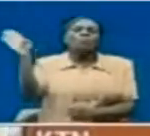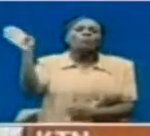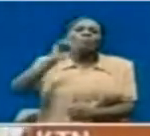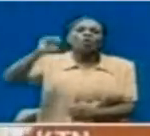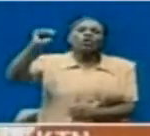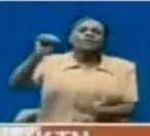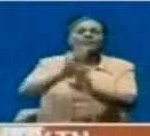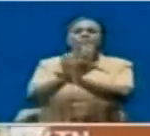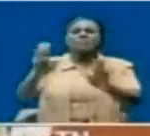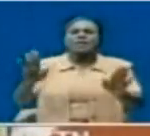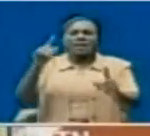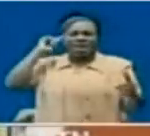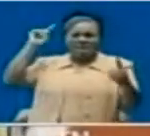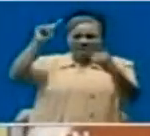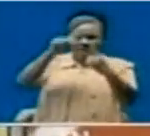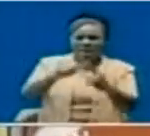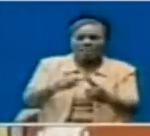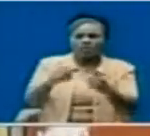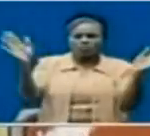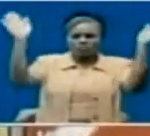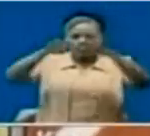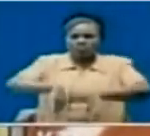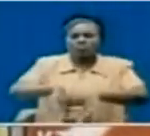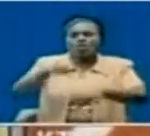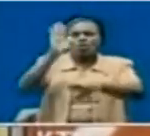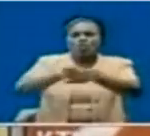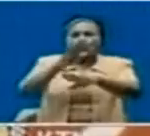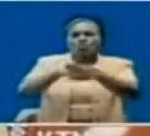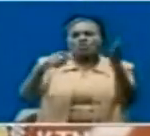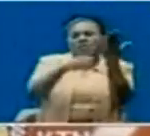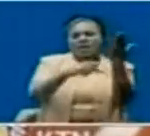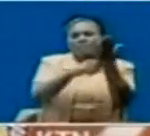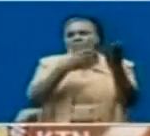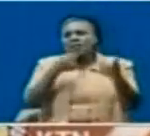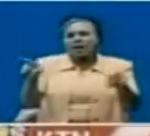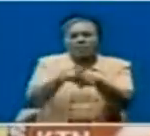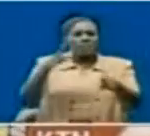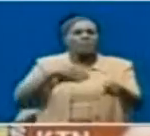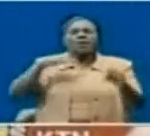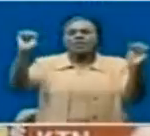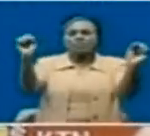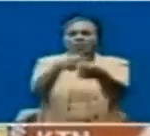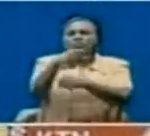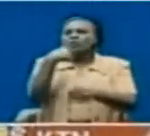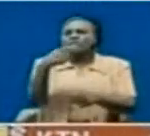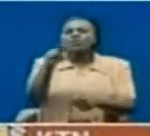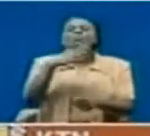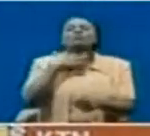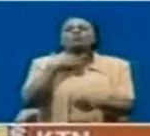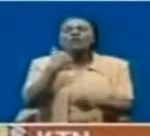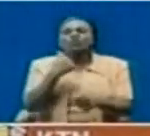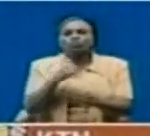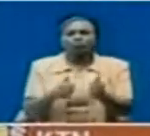that are meant to besmirch the good name of our brother. You cannot say that you want to acquire